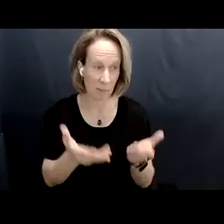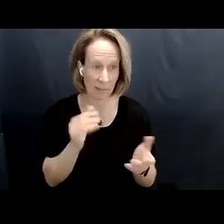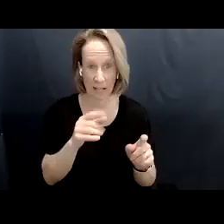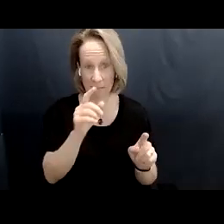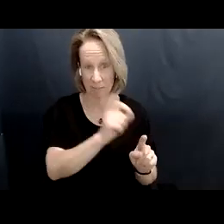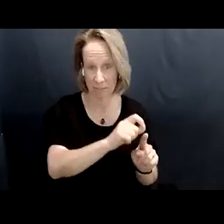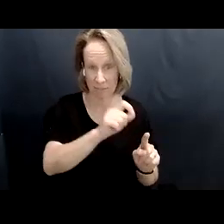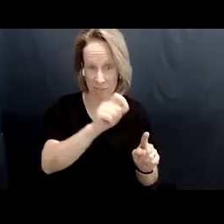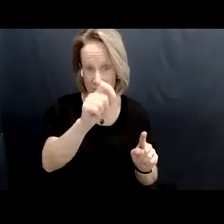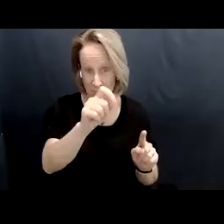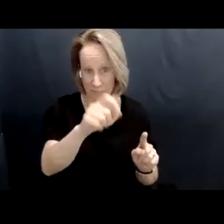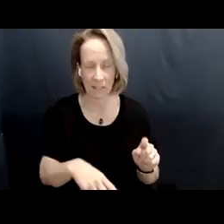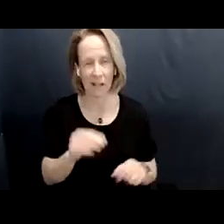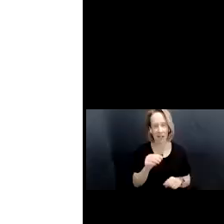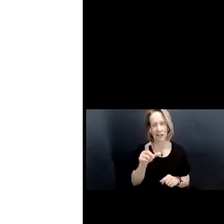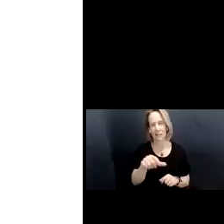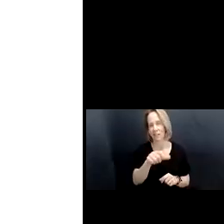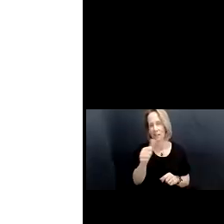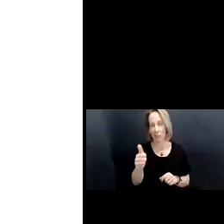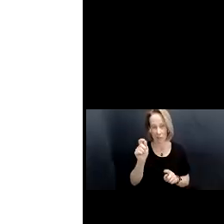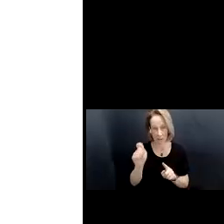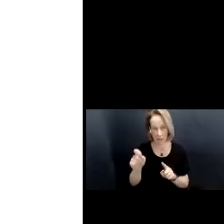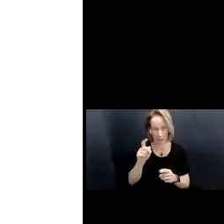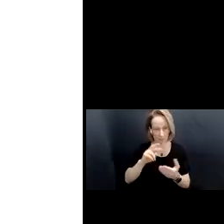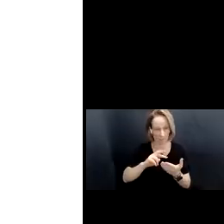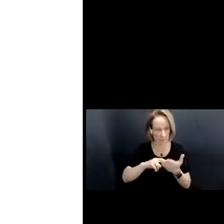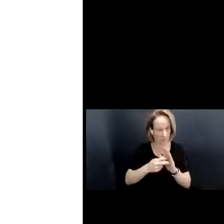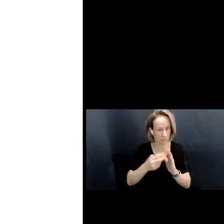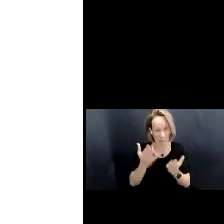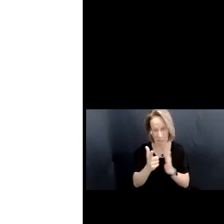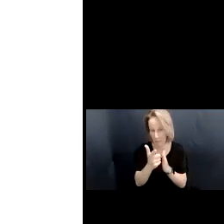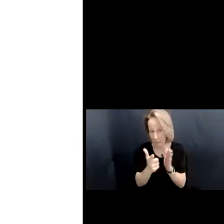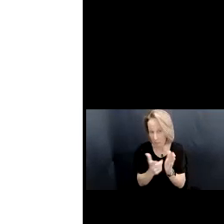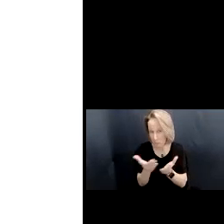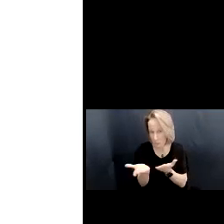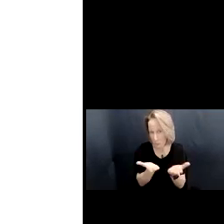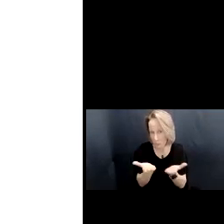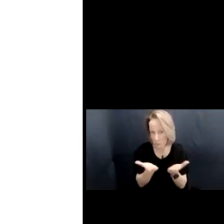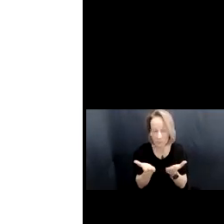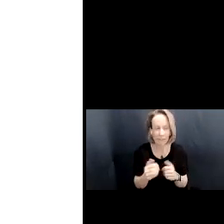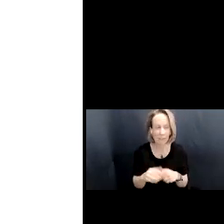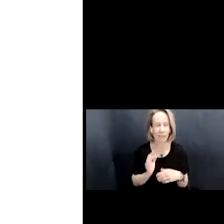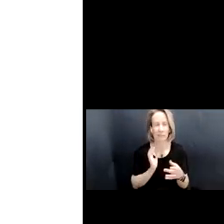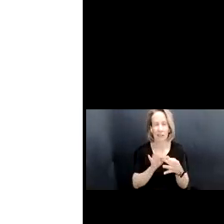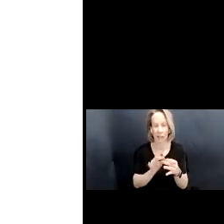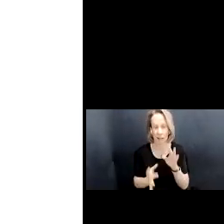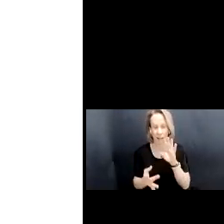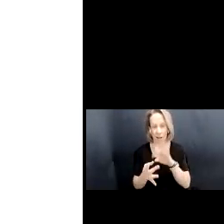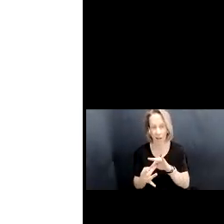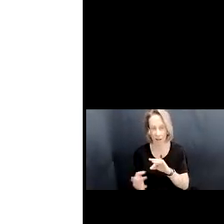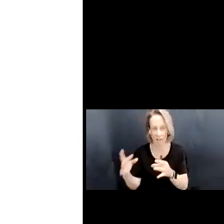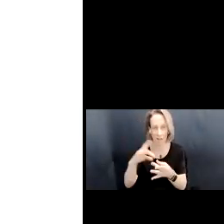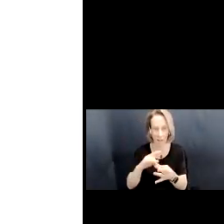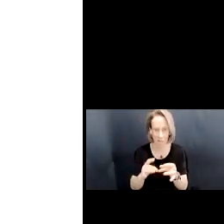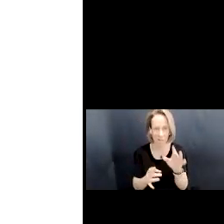Another dot might be those lay legal services, right? Another dot could be any one of those things that folks included in the chat, right? Whether